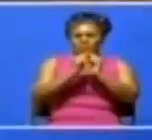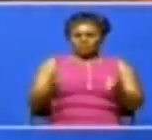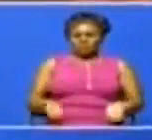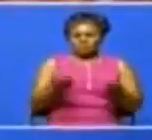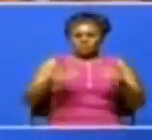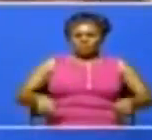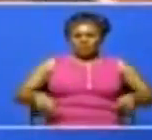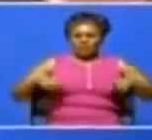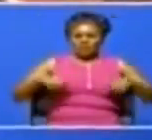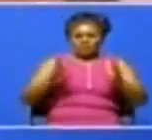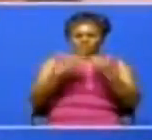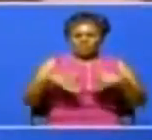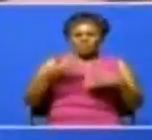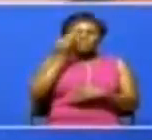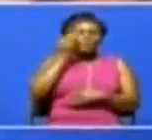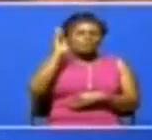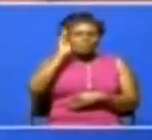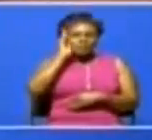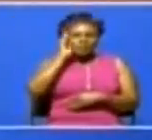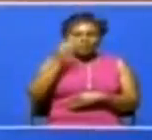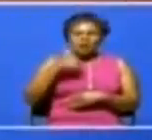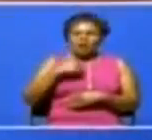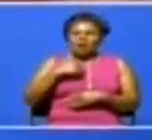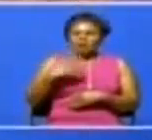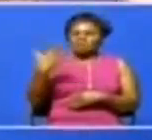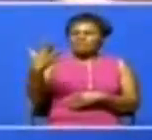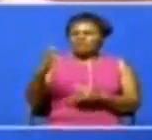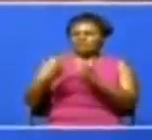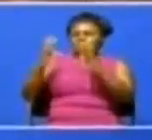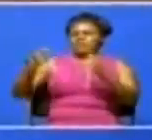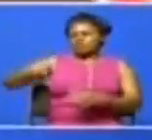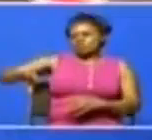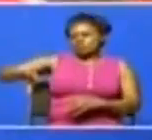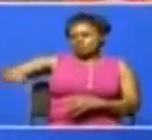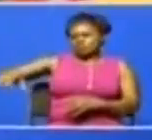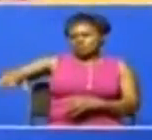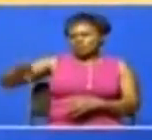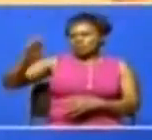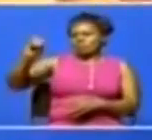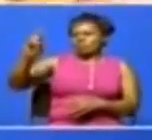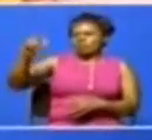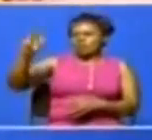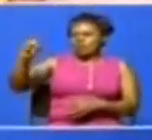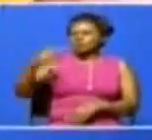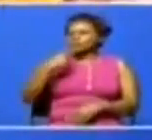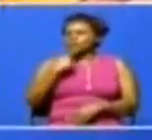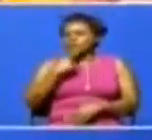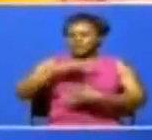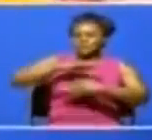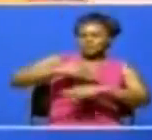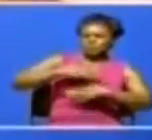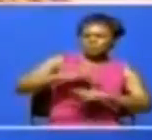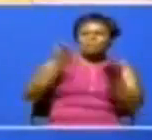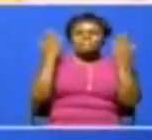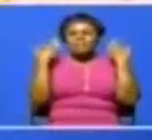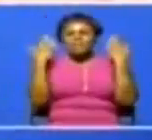Isiolo, a cosmopolitan county that is home to five major communities, namely the Borana, Turkana, Samburu,